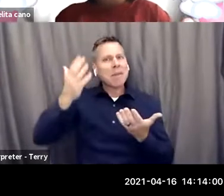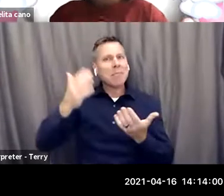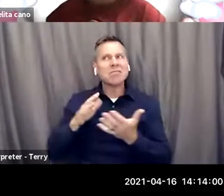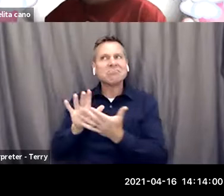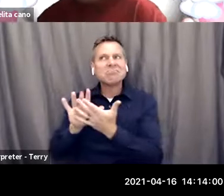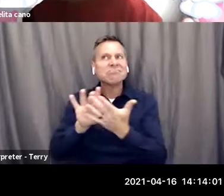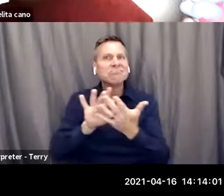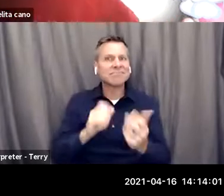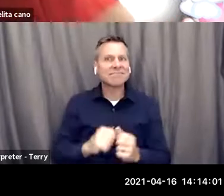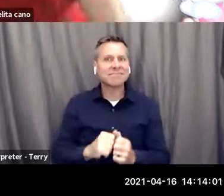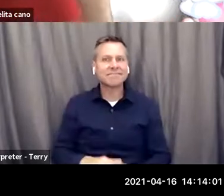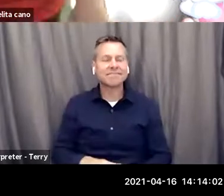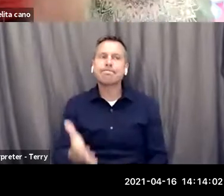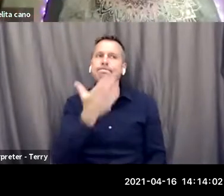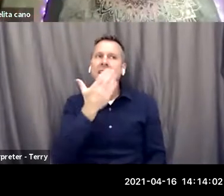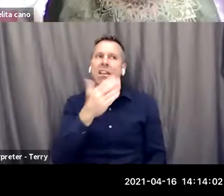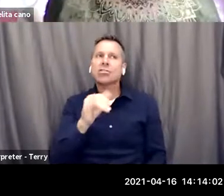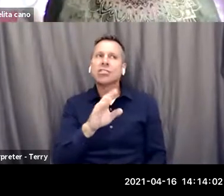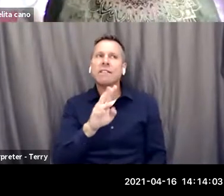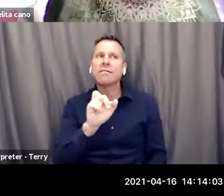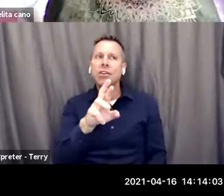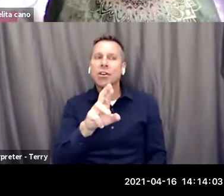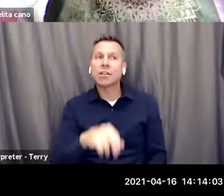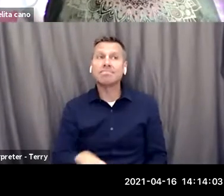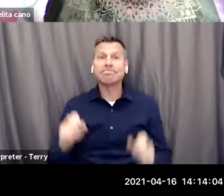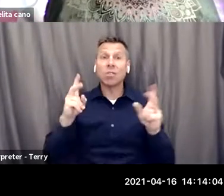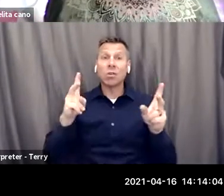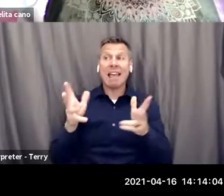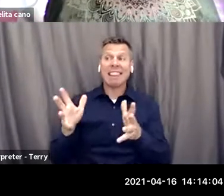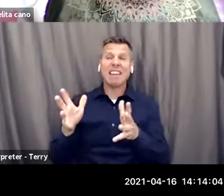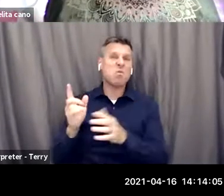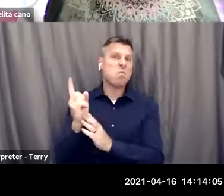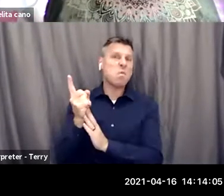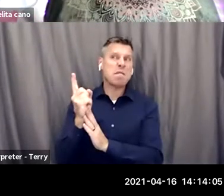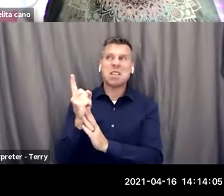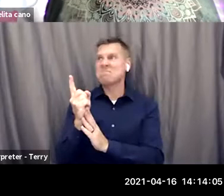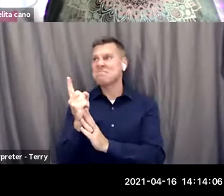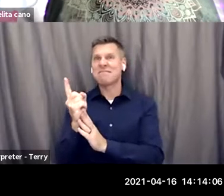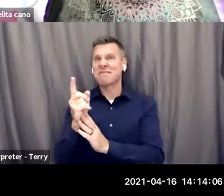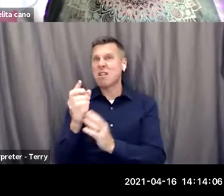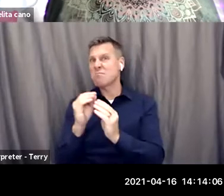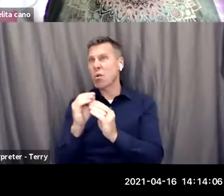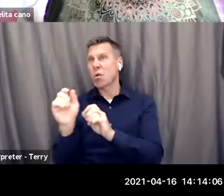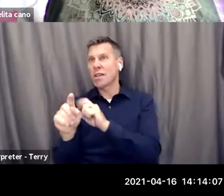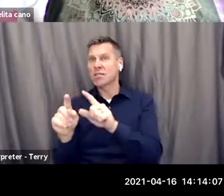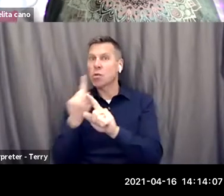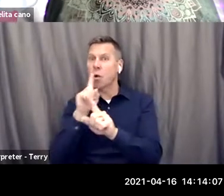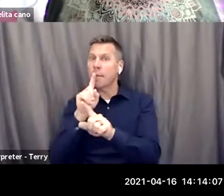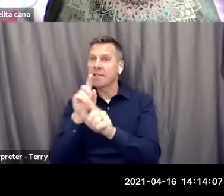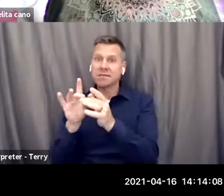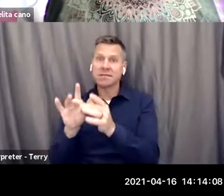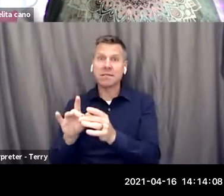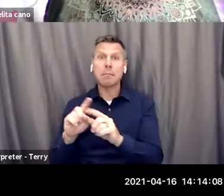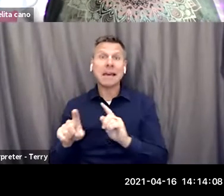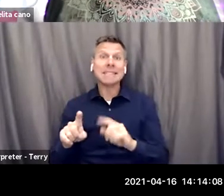Well, thank you, Jennifer. I can go ahead and leave it open another minute or so for any further questions or comments. I am, however,